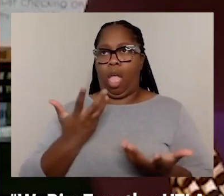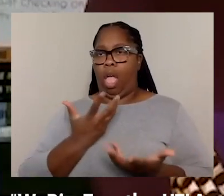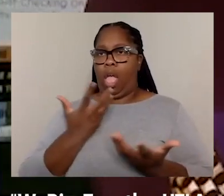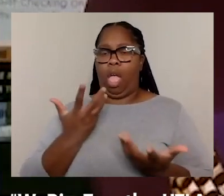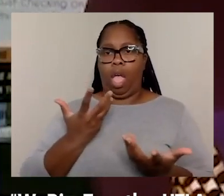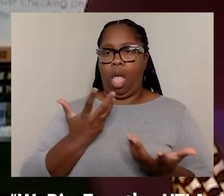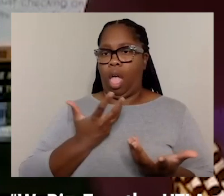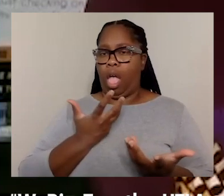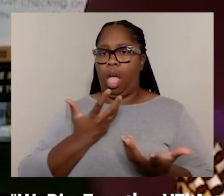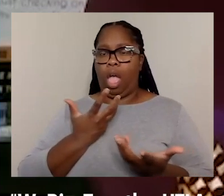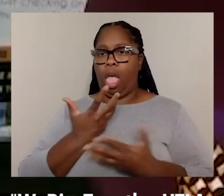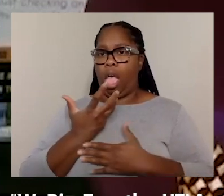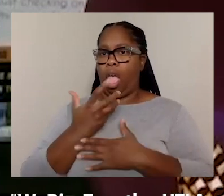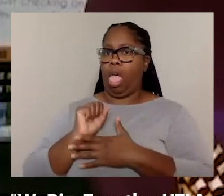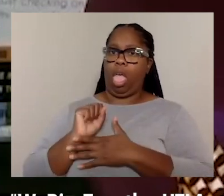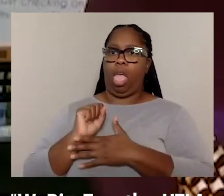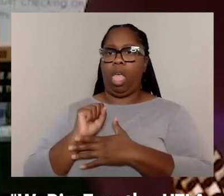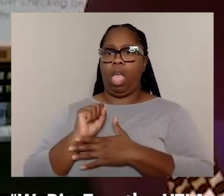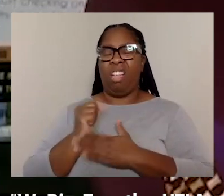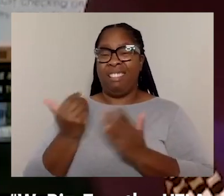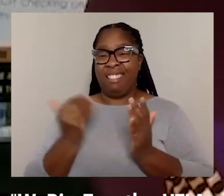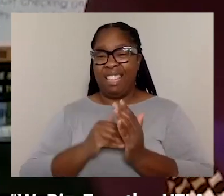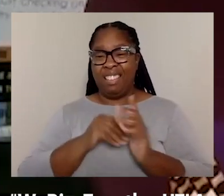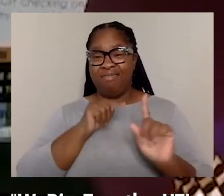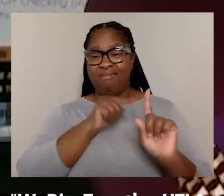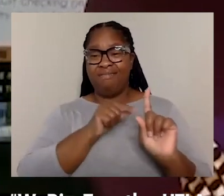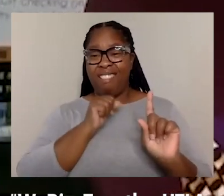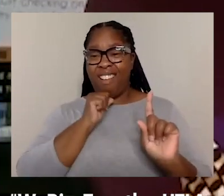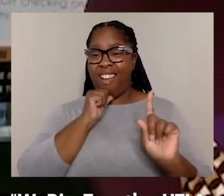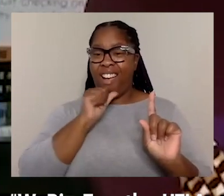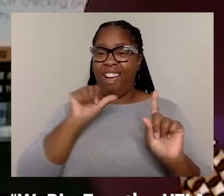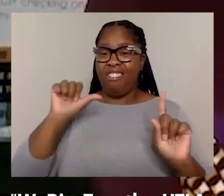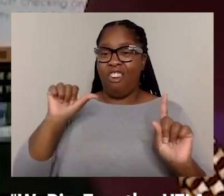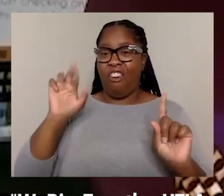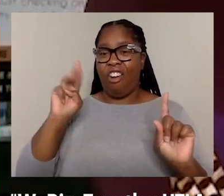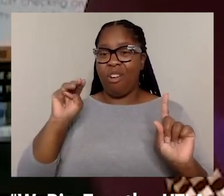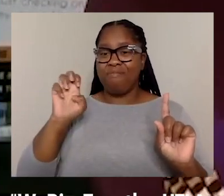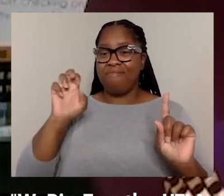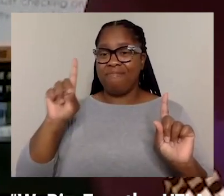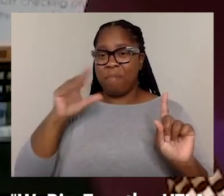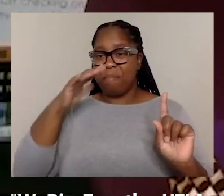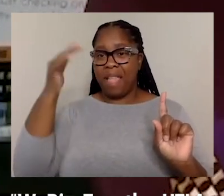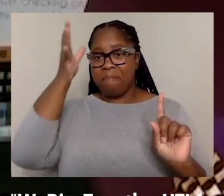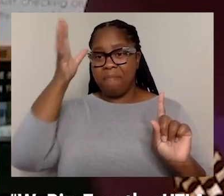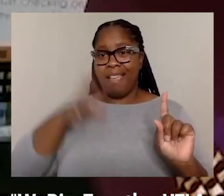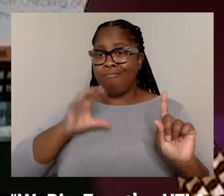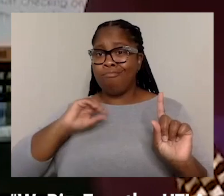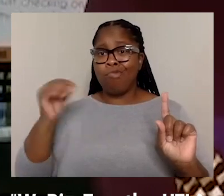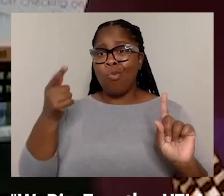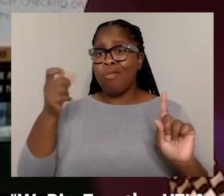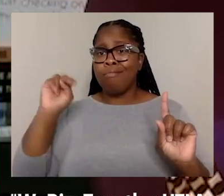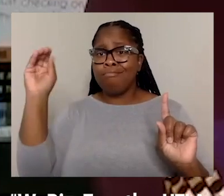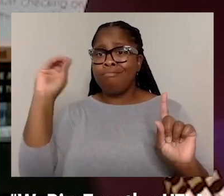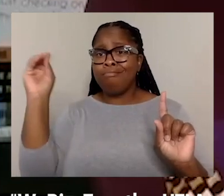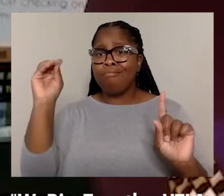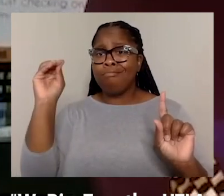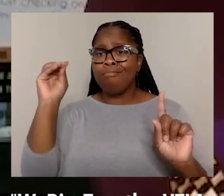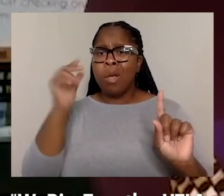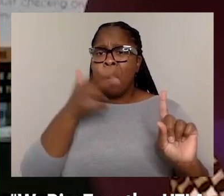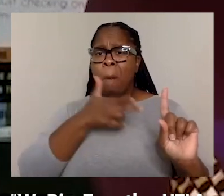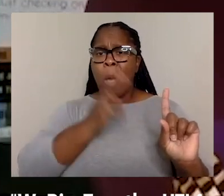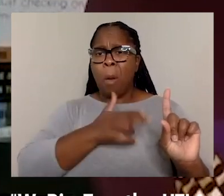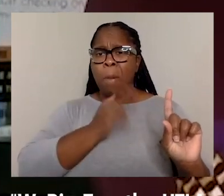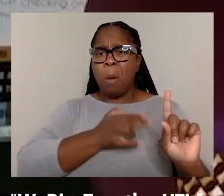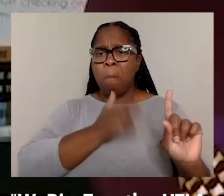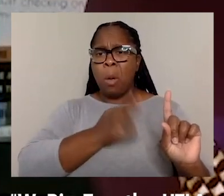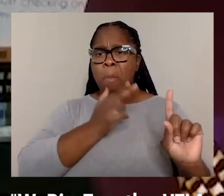Another unarmed Black man has been shot by the police, and after watching Jacob Blake get